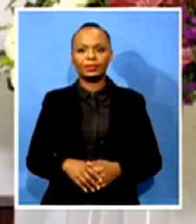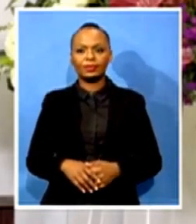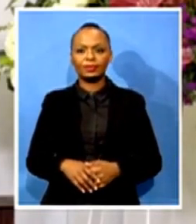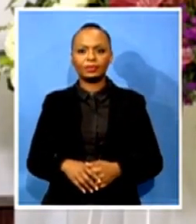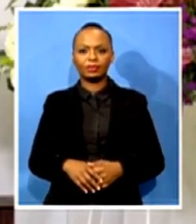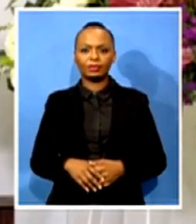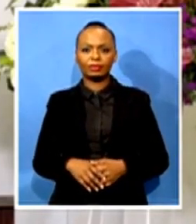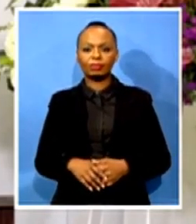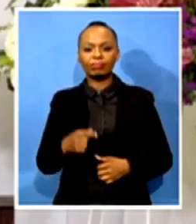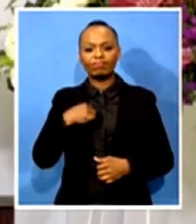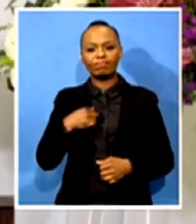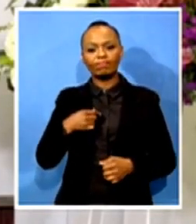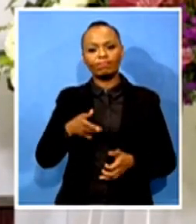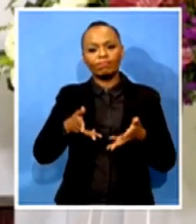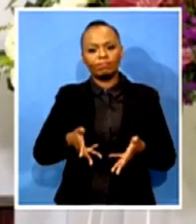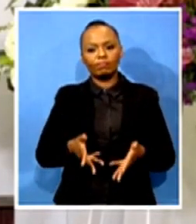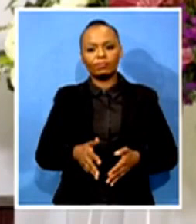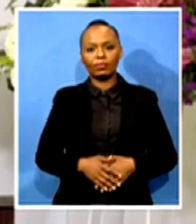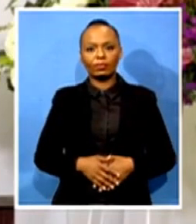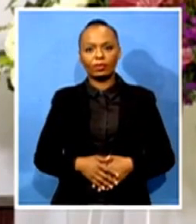phambi kwenu